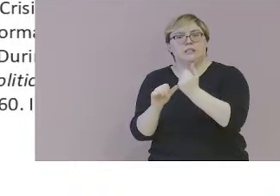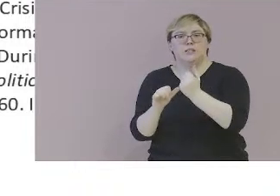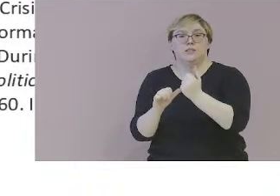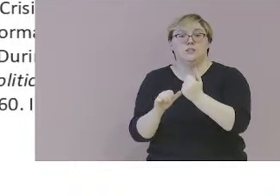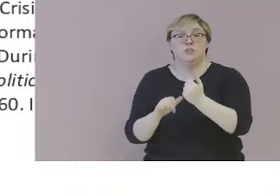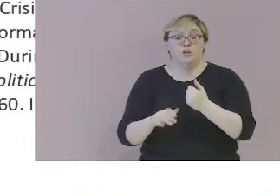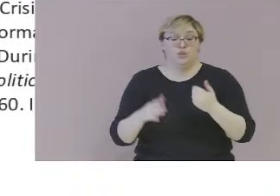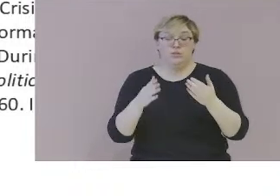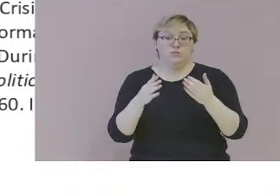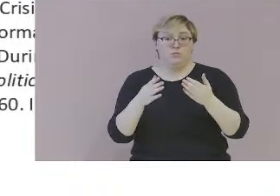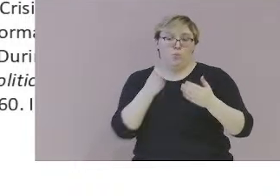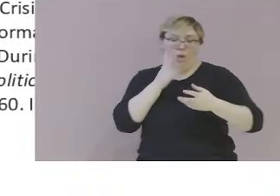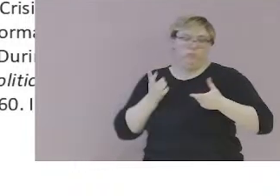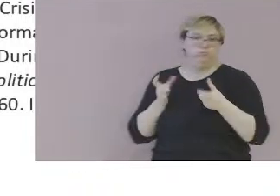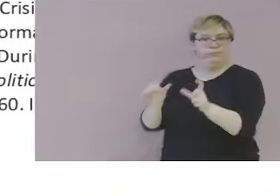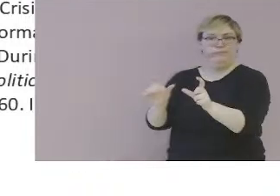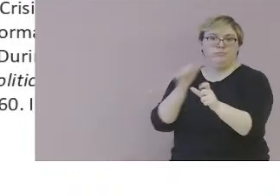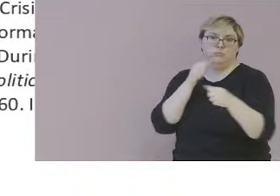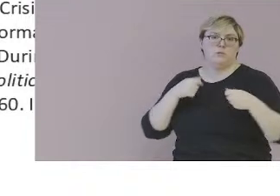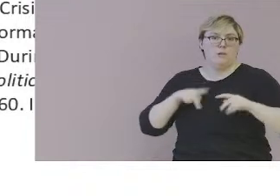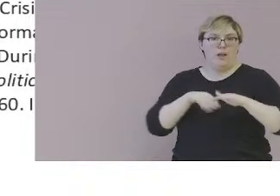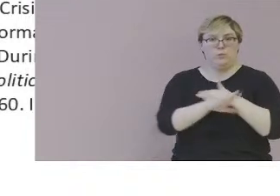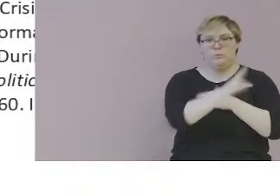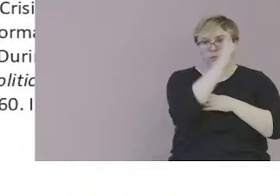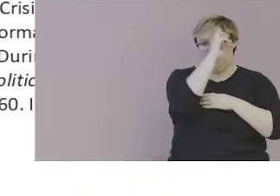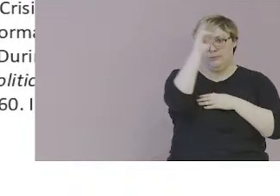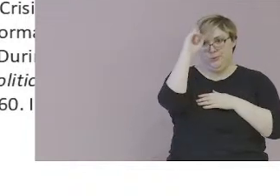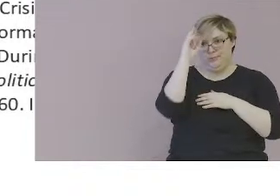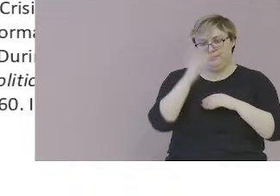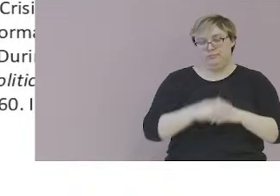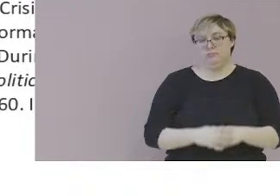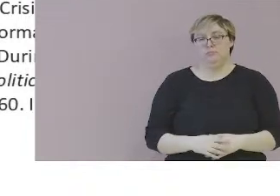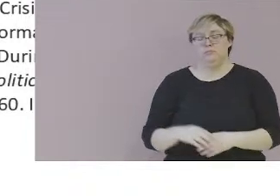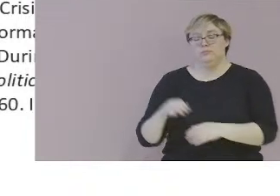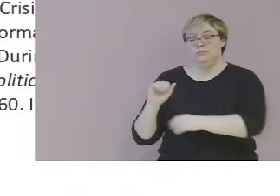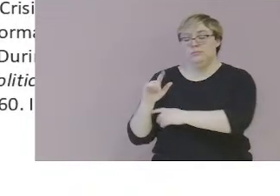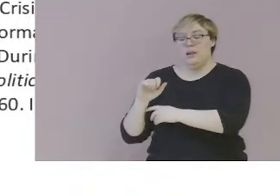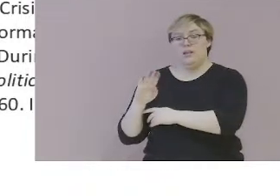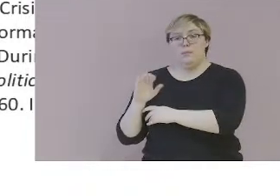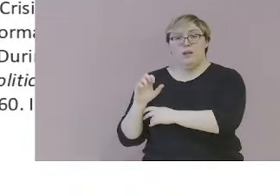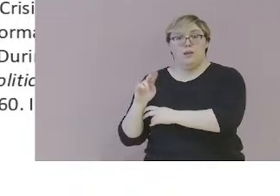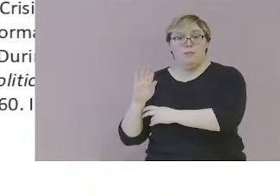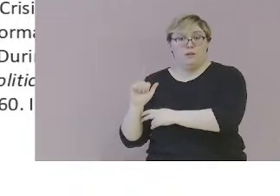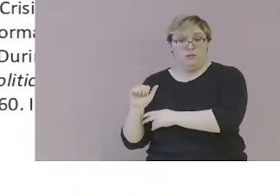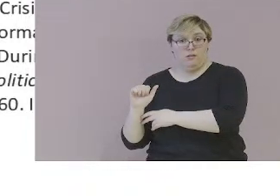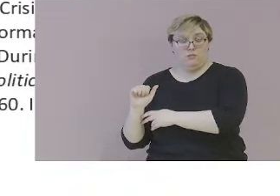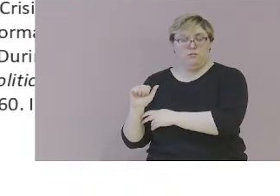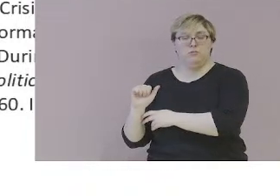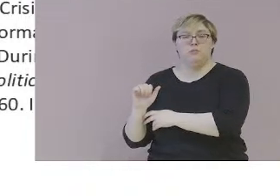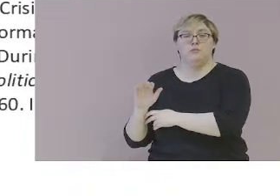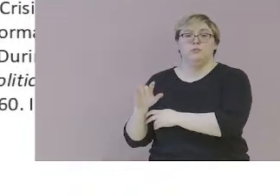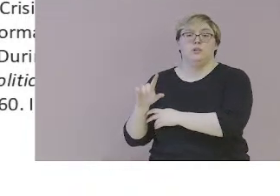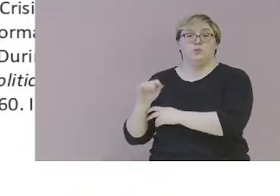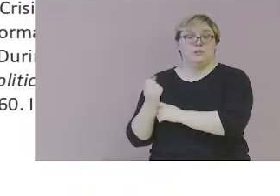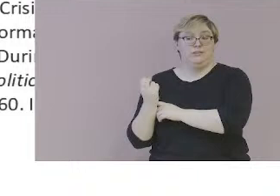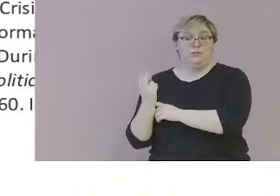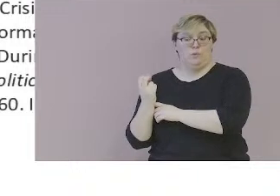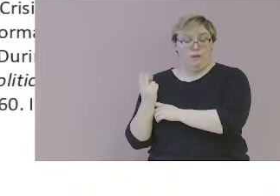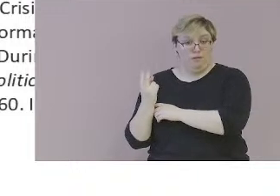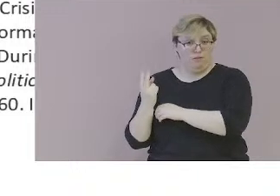vague. In Alabama, the 2010 state triage guidelines, which were still in existence in